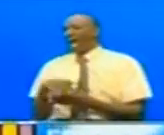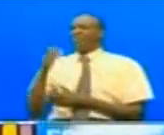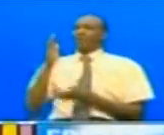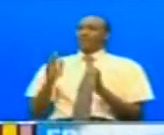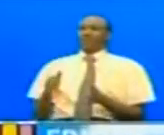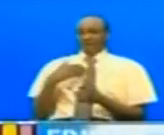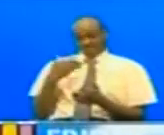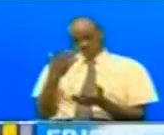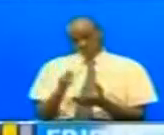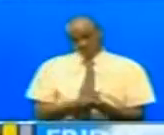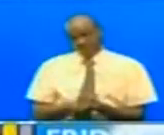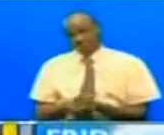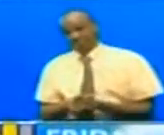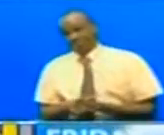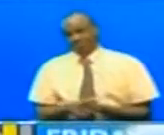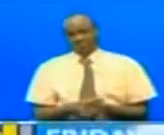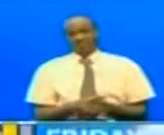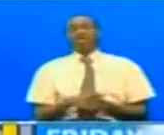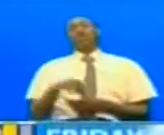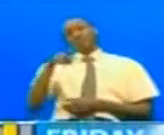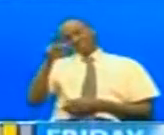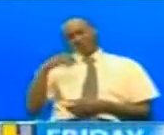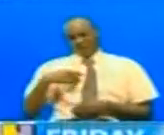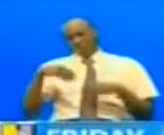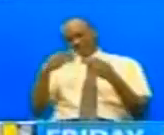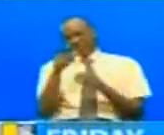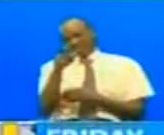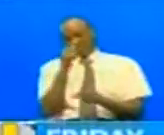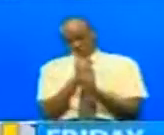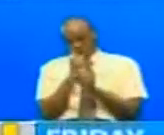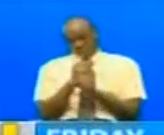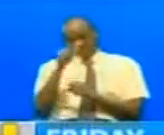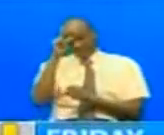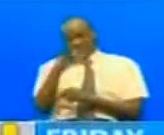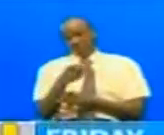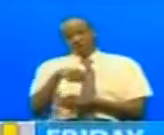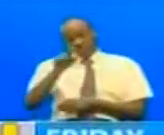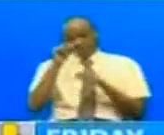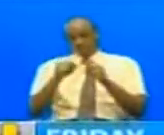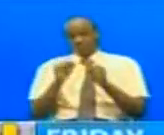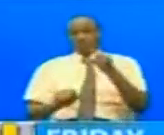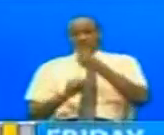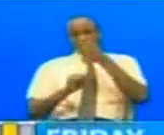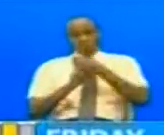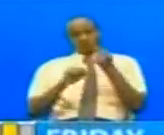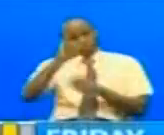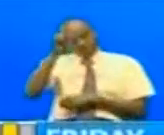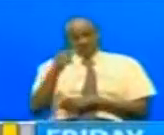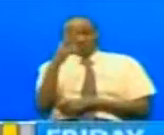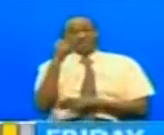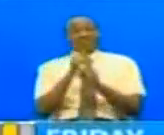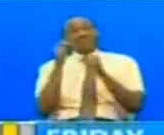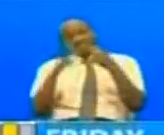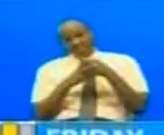question. Felix Okemo on Twitter says, Kaleme, now that you have been given this particular government position, will you support Jubilee in 2017